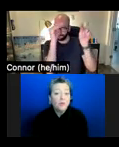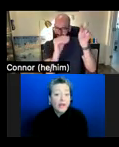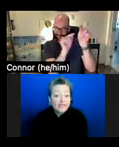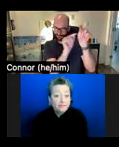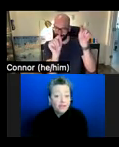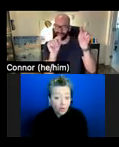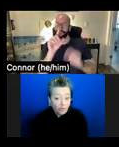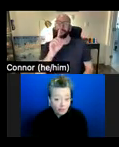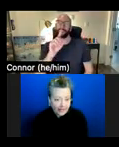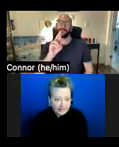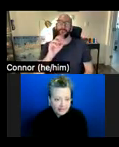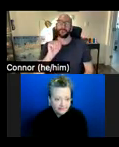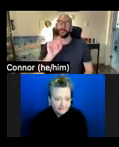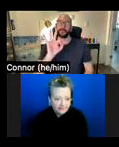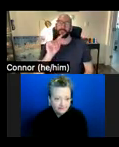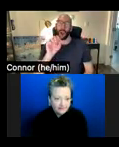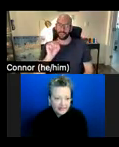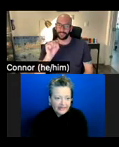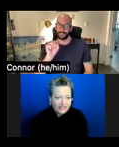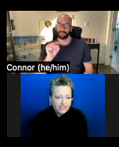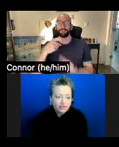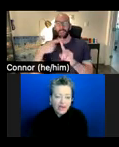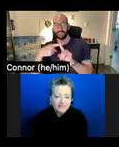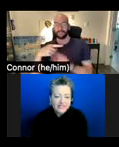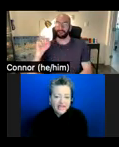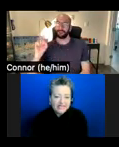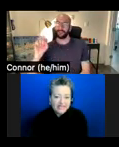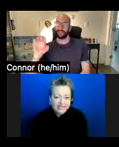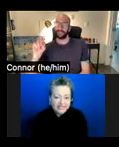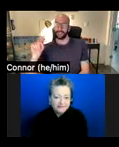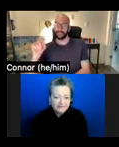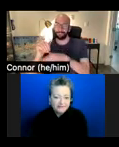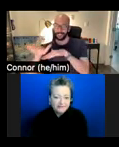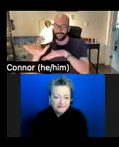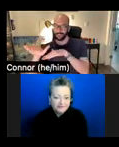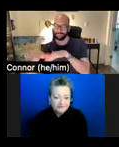Now, right below threads is drafts and sent.